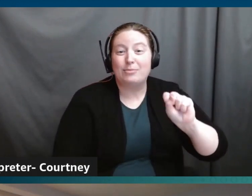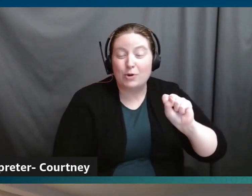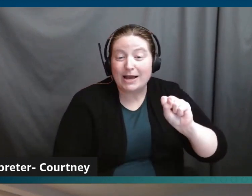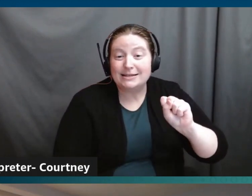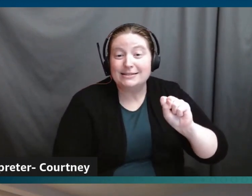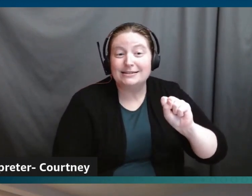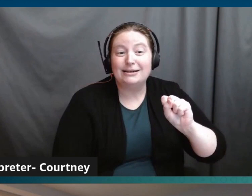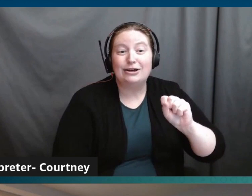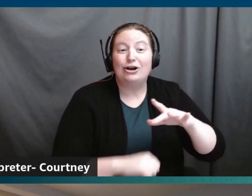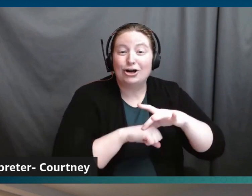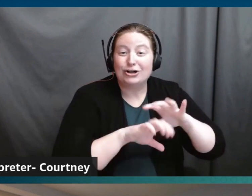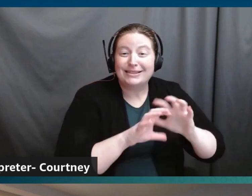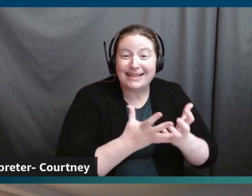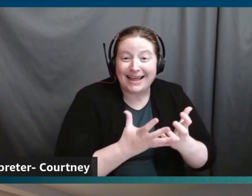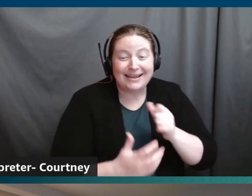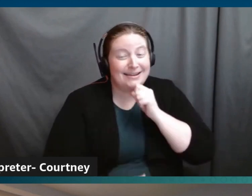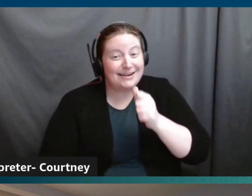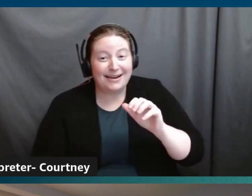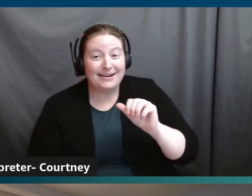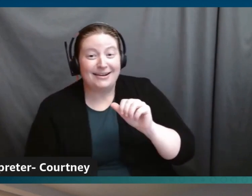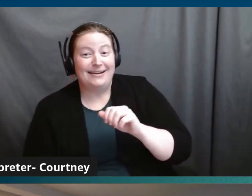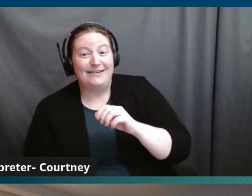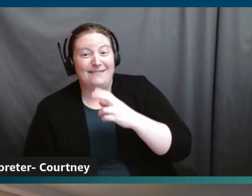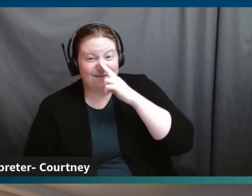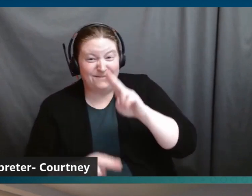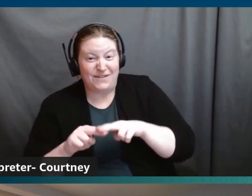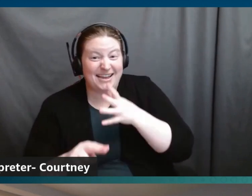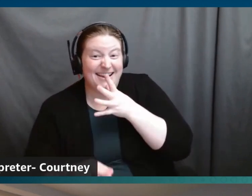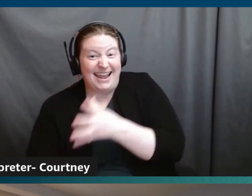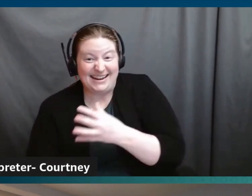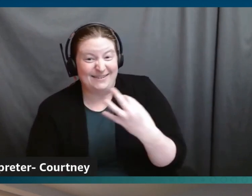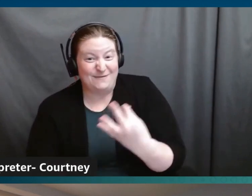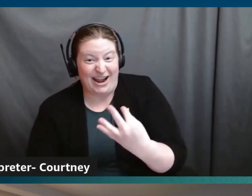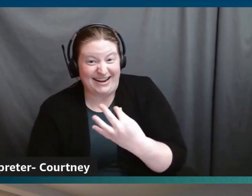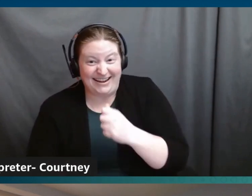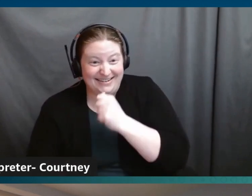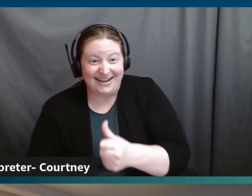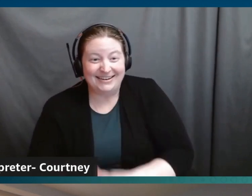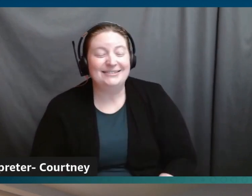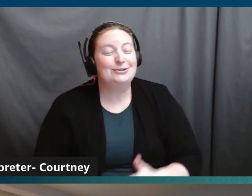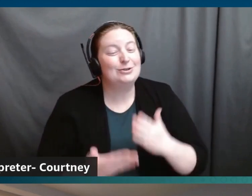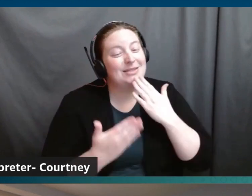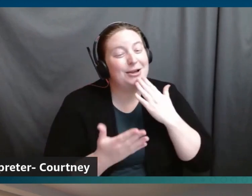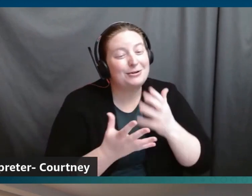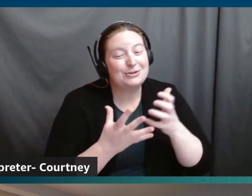Friday. Well, thank you again for joining us.